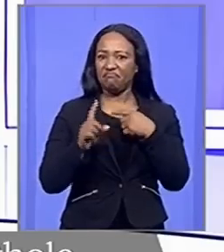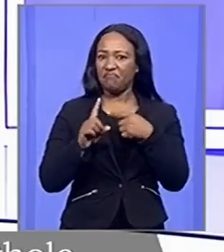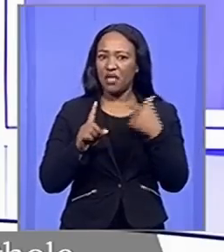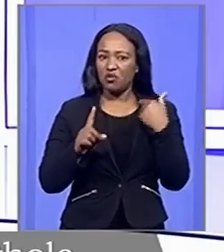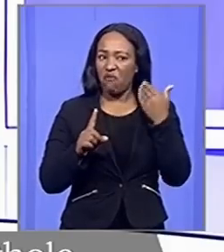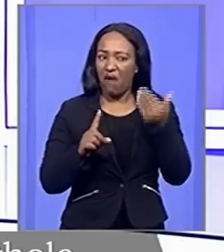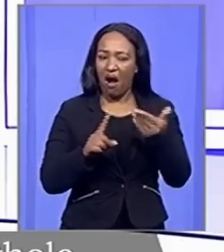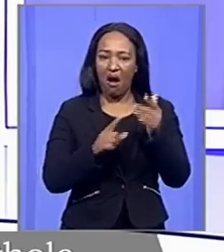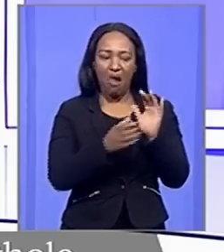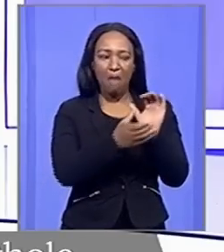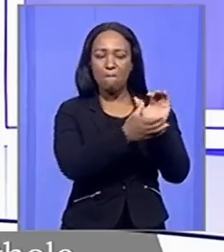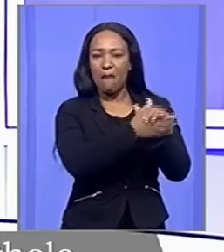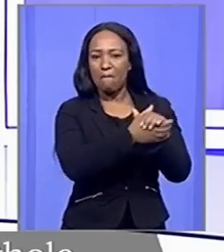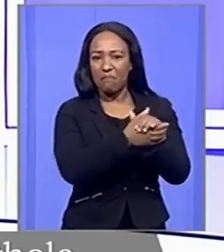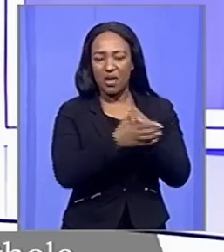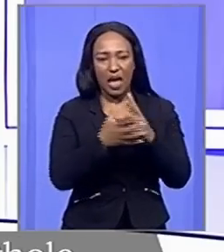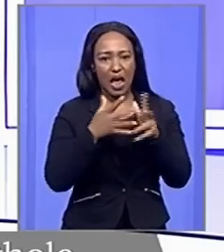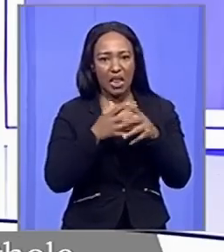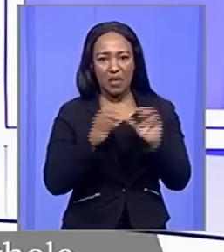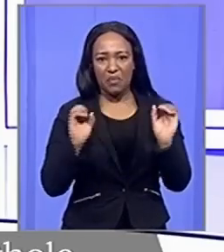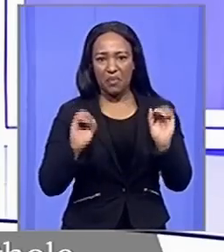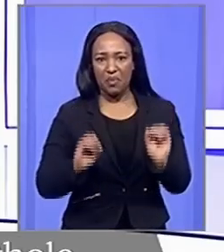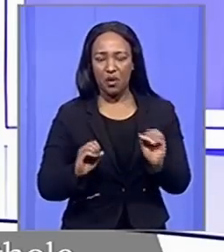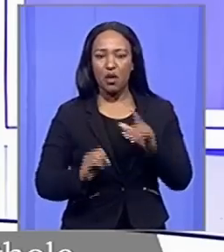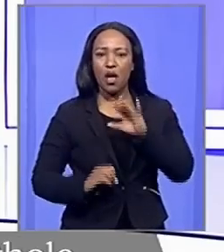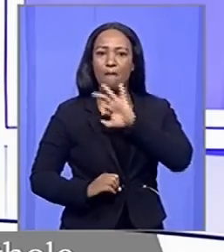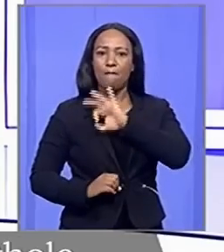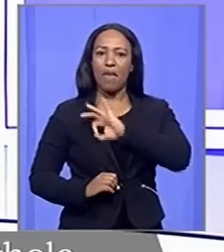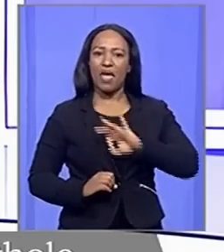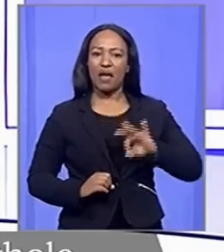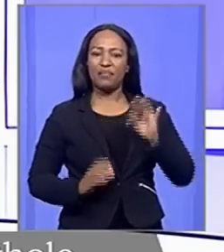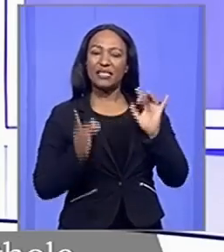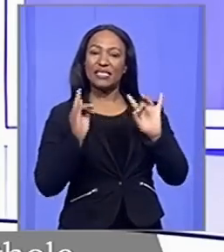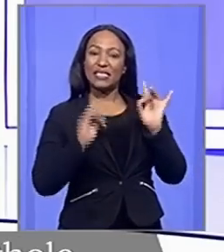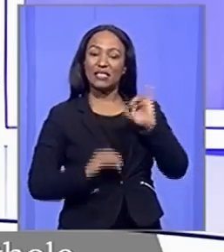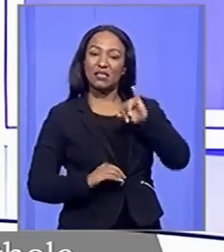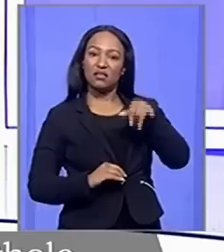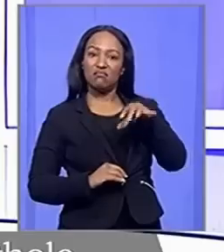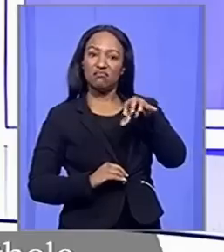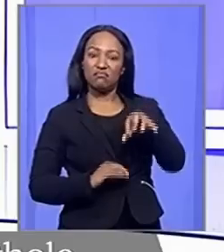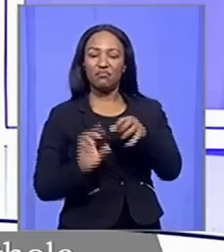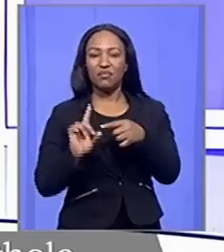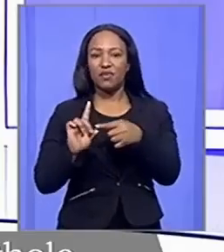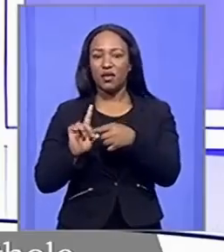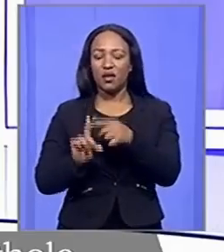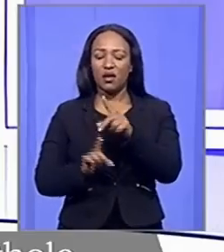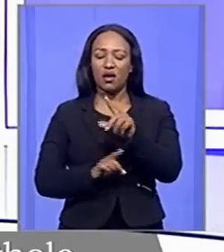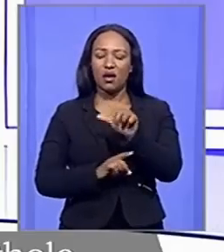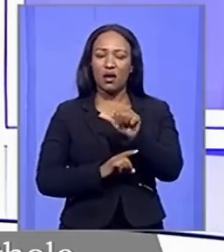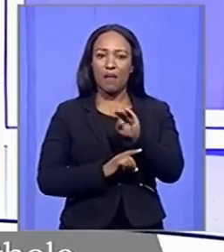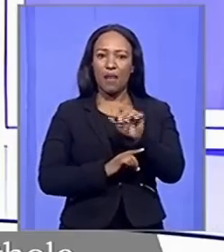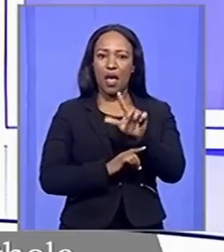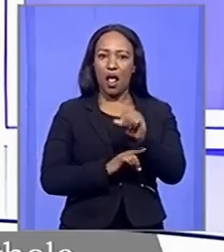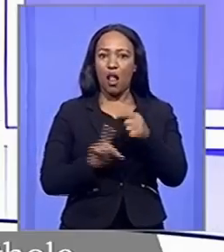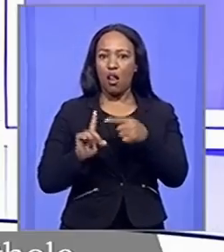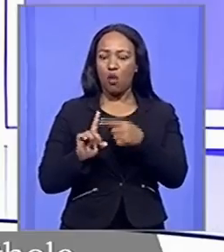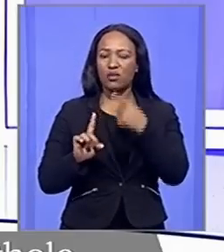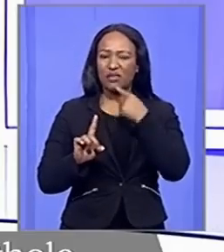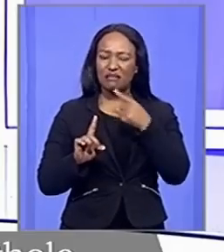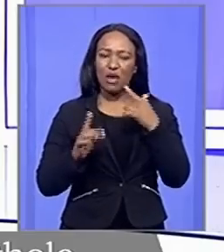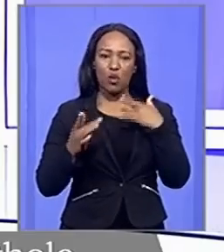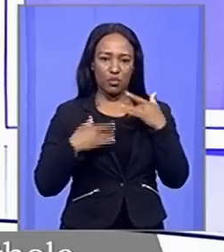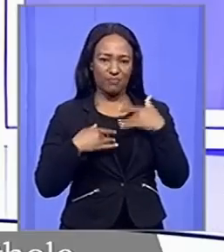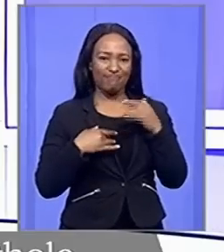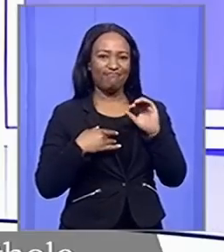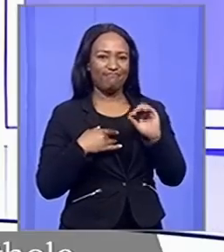fihla ga bjale. Go sa le bjalo, meara wa City of Johannesburg Kabelo Kwamanda o laeditše gore ba tloga ba tshwenyegile kudu ka